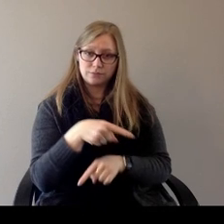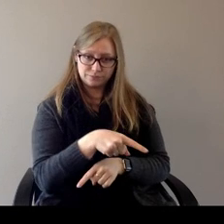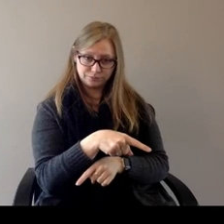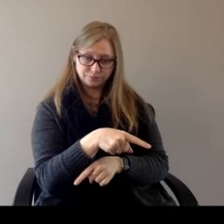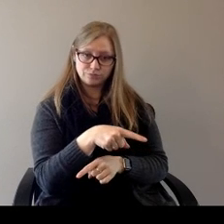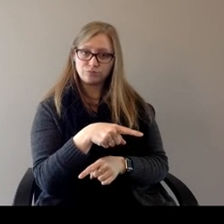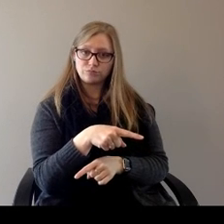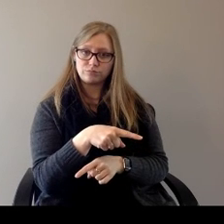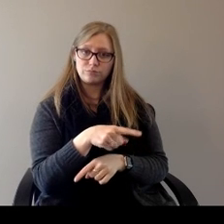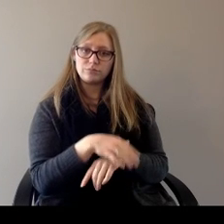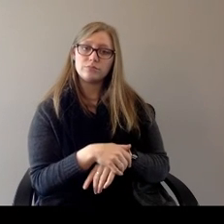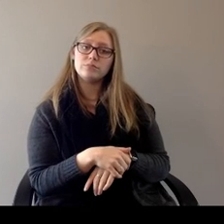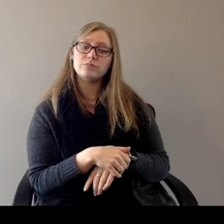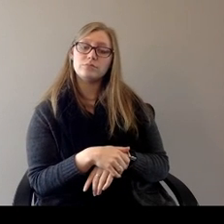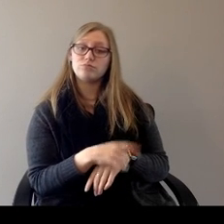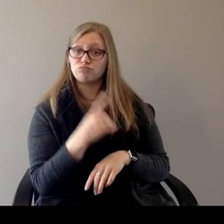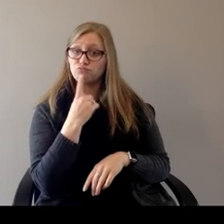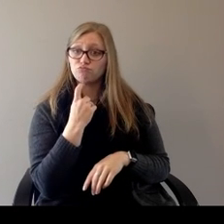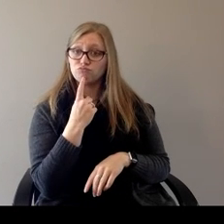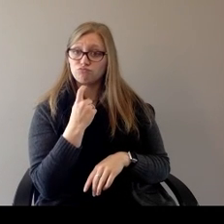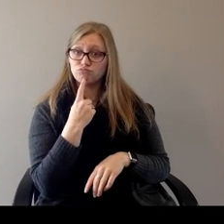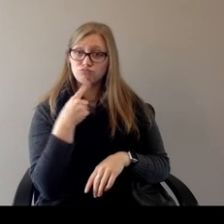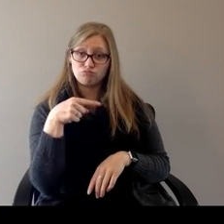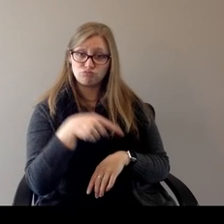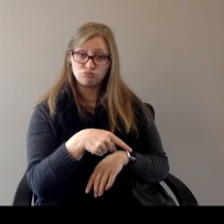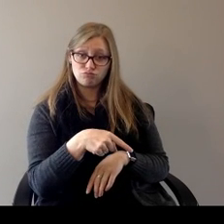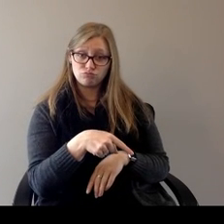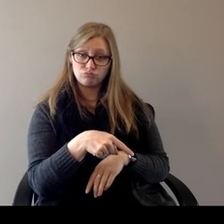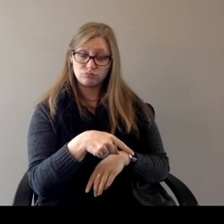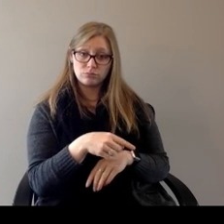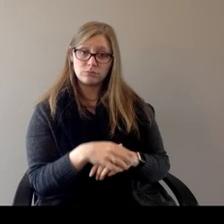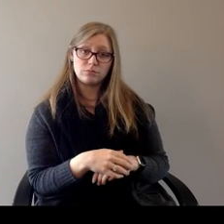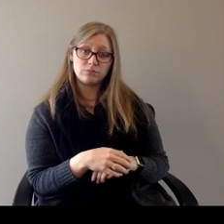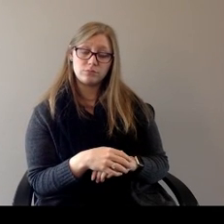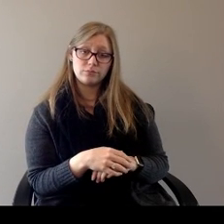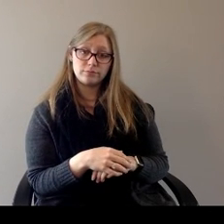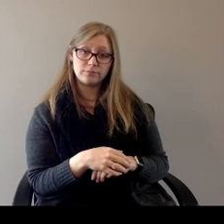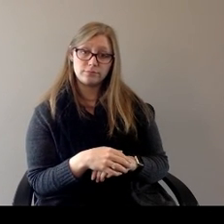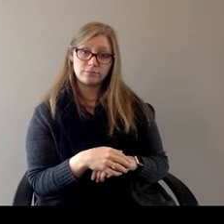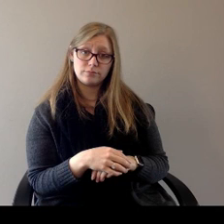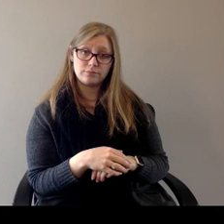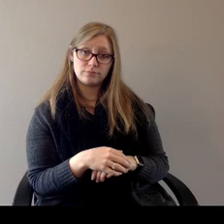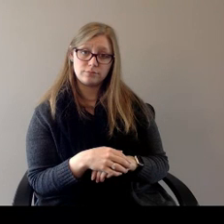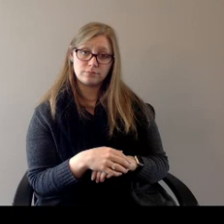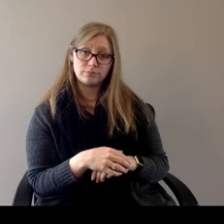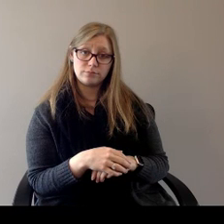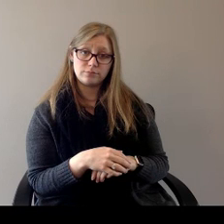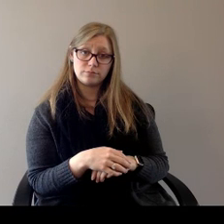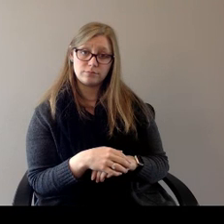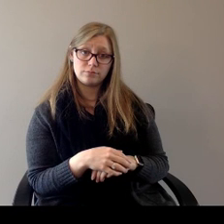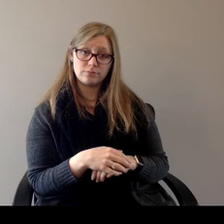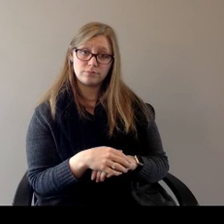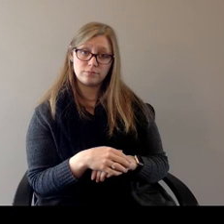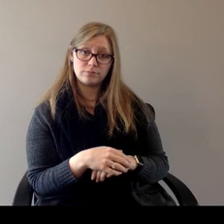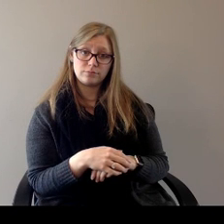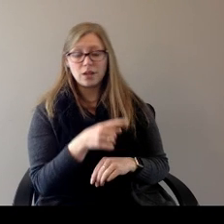QR is going to be congruent to QS, and that was